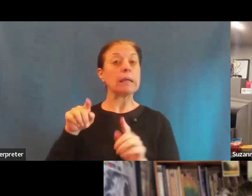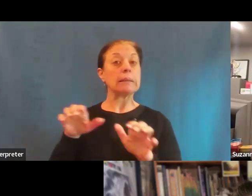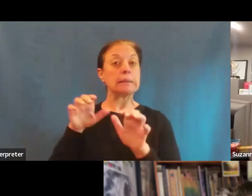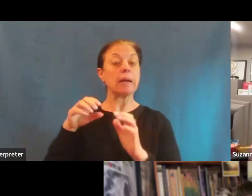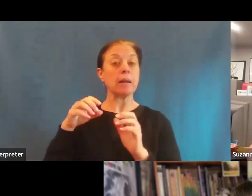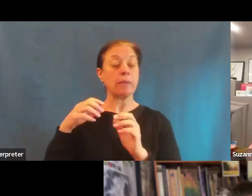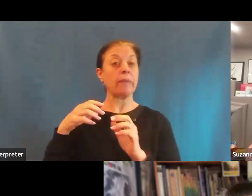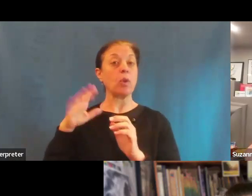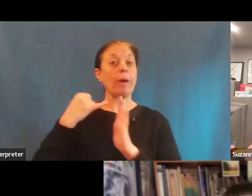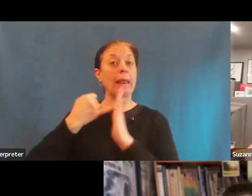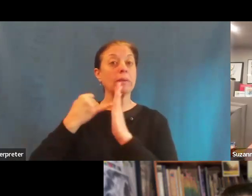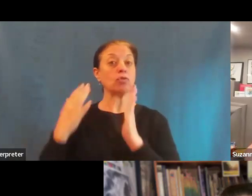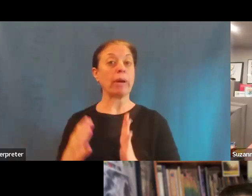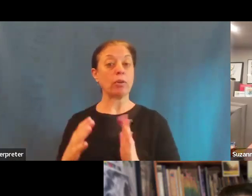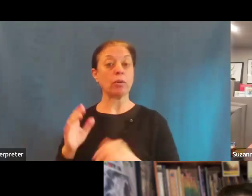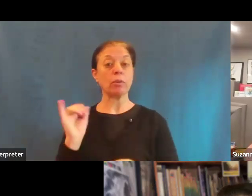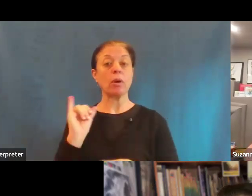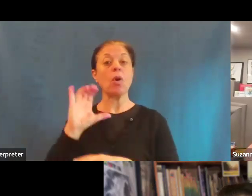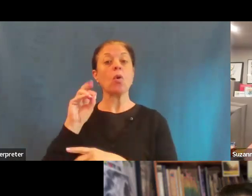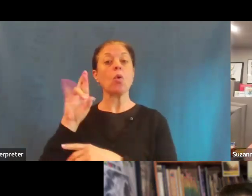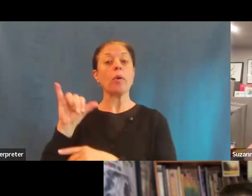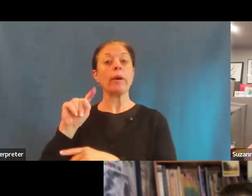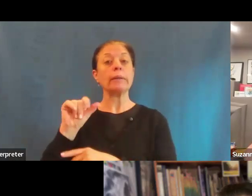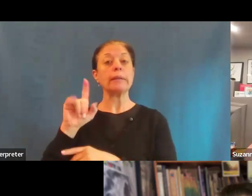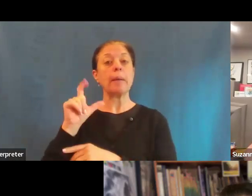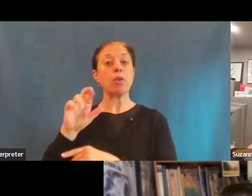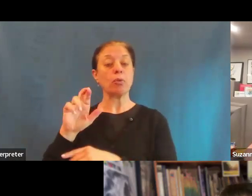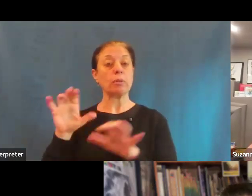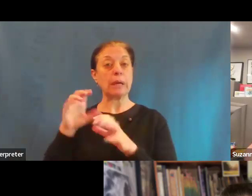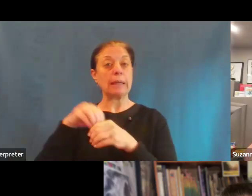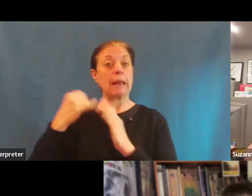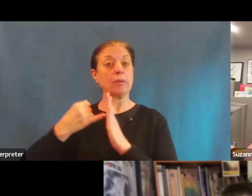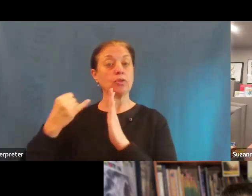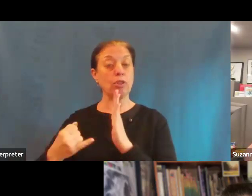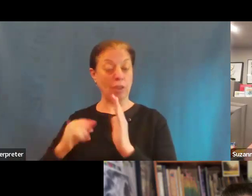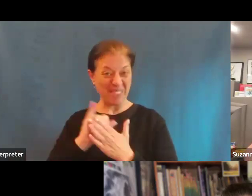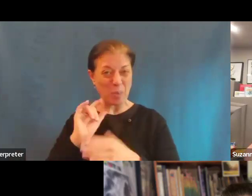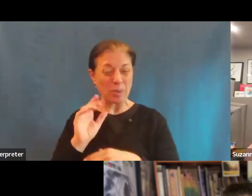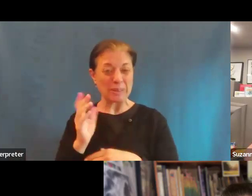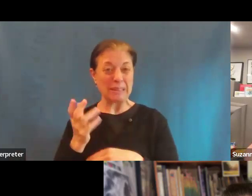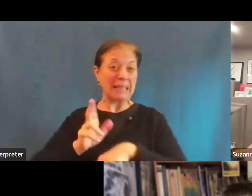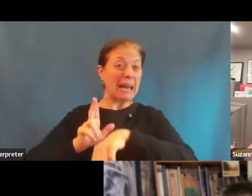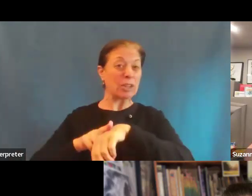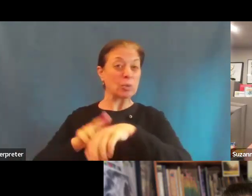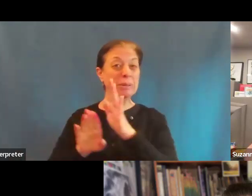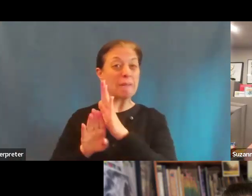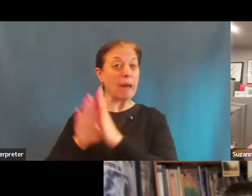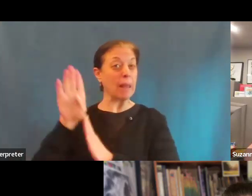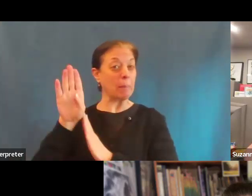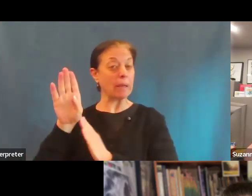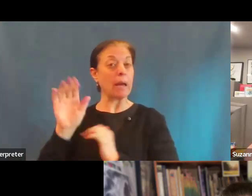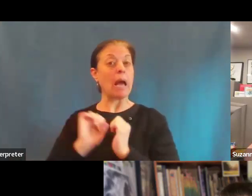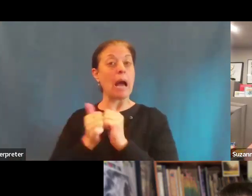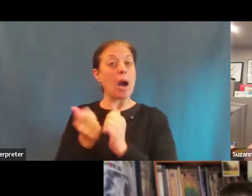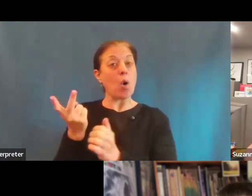the illustrations. Um, was was that just sort of like a natural development, like how